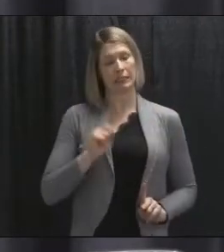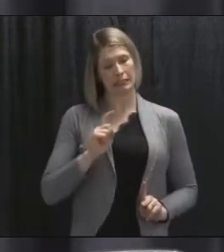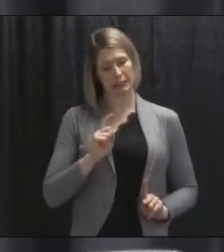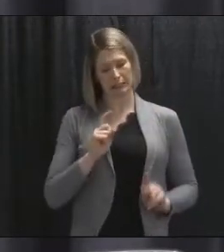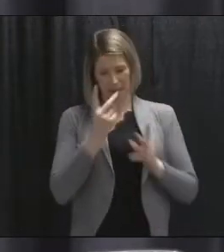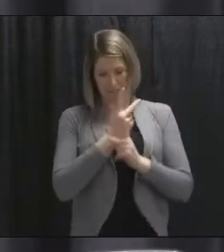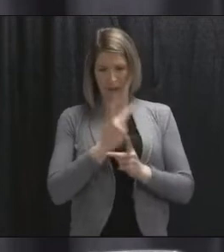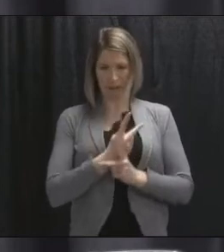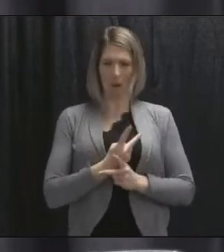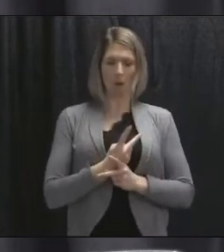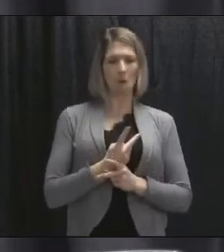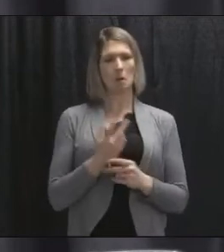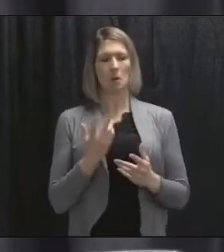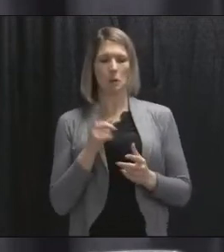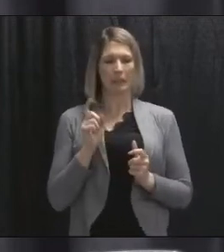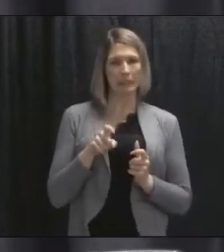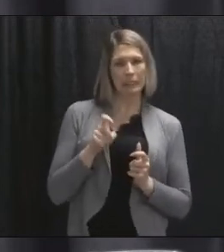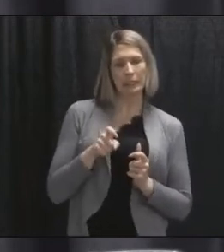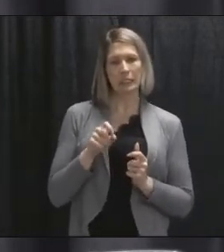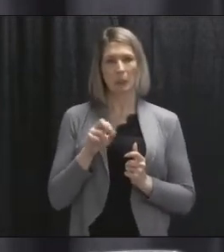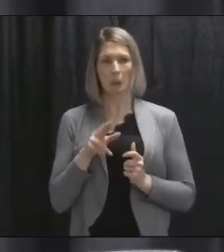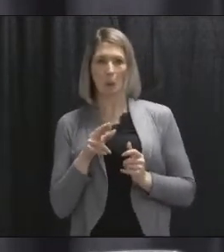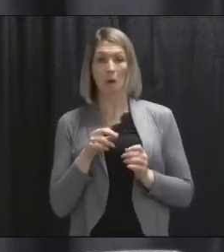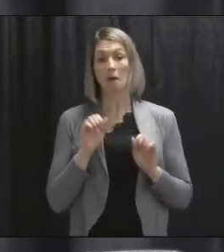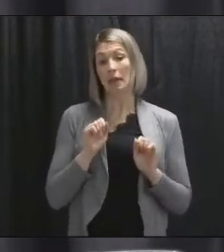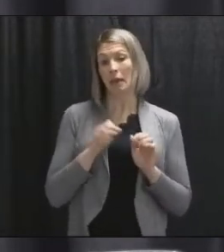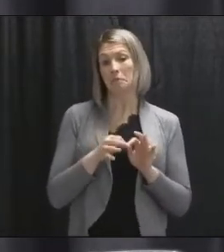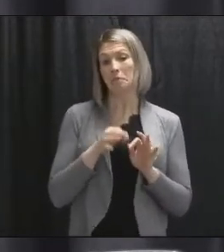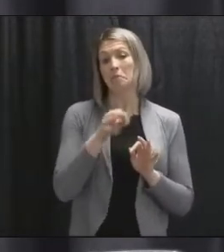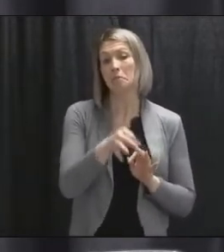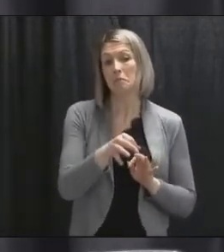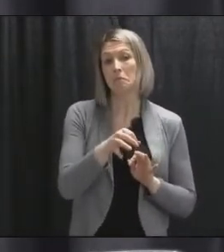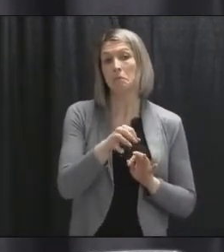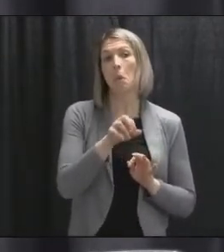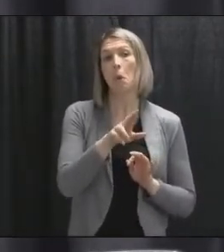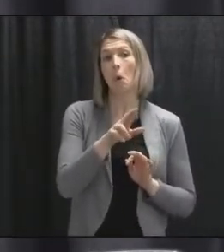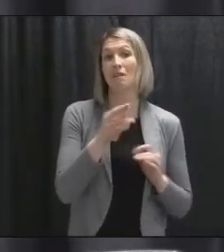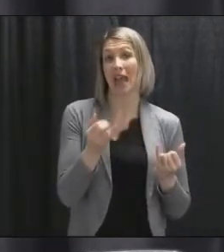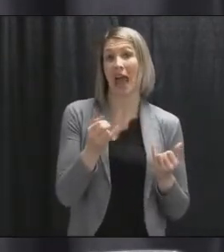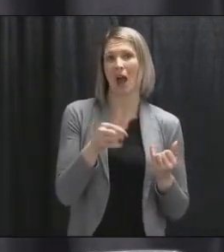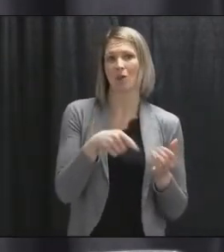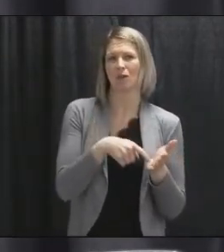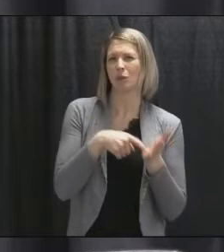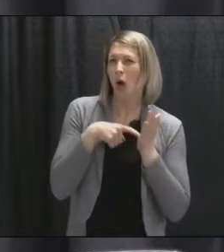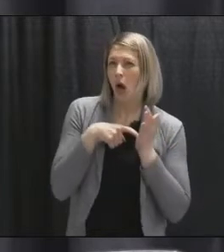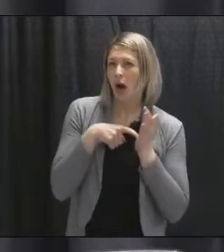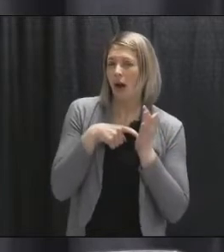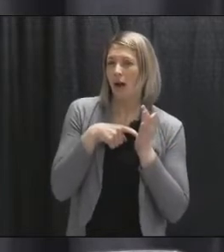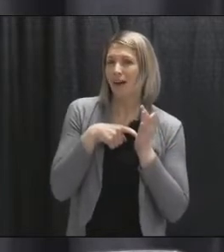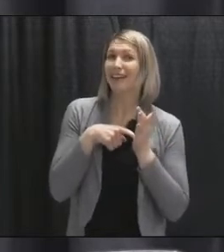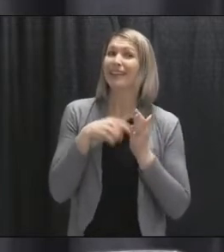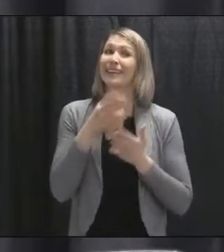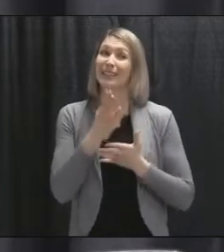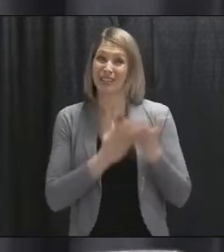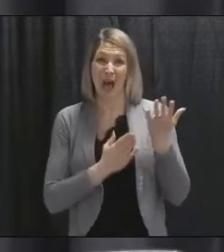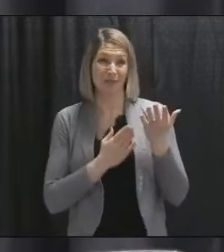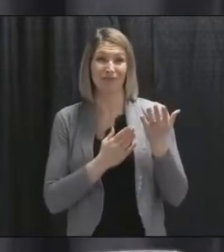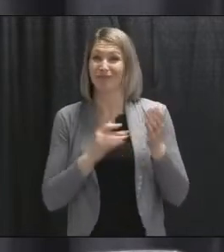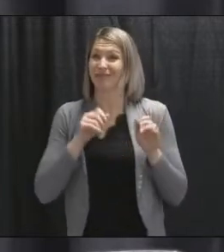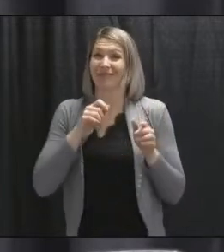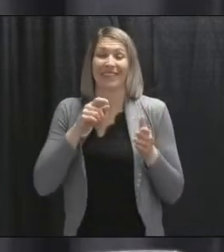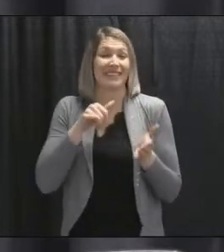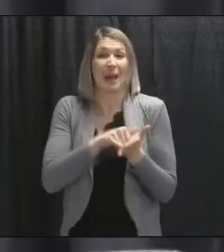of time. And whether or not something could have waited 2 weeks in mid-March, the question now is, should they wait any longer? Now